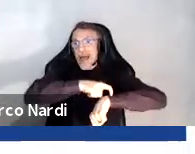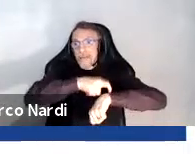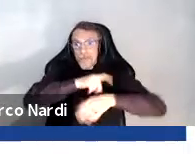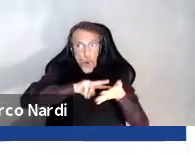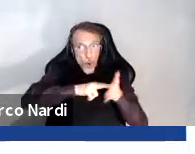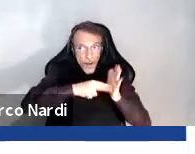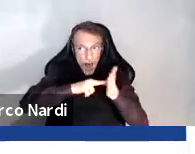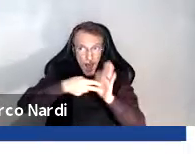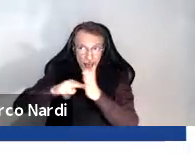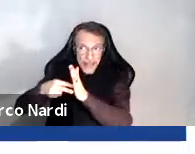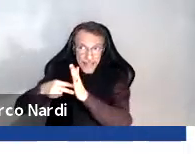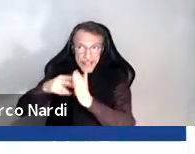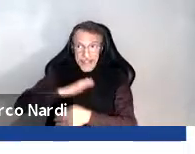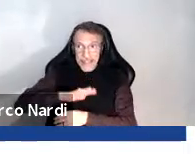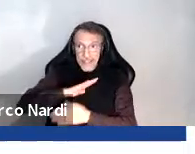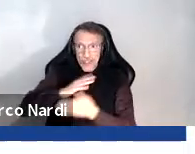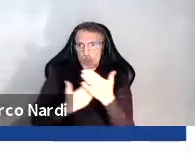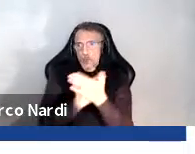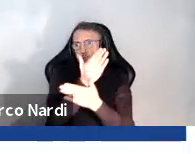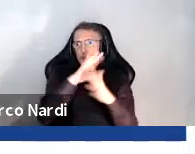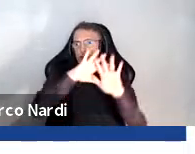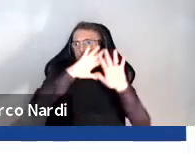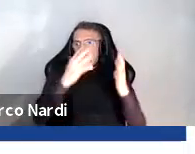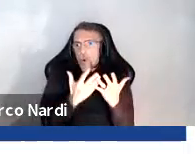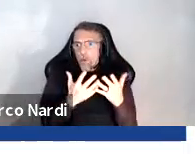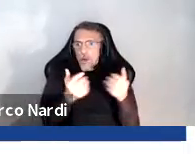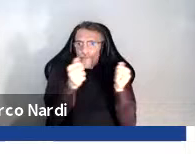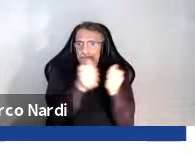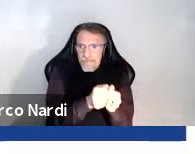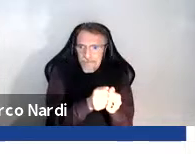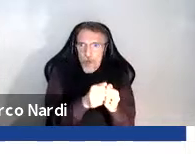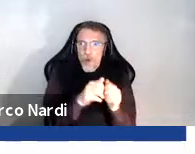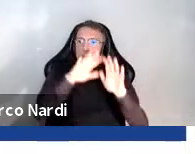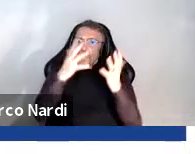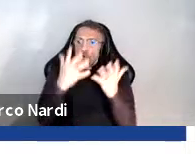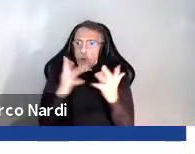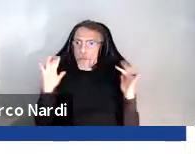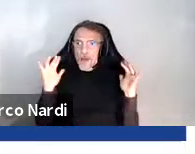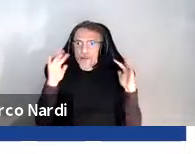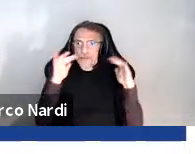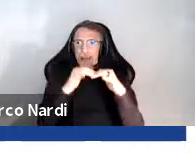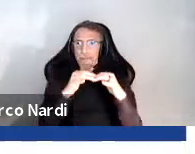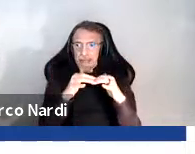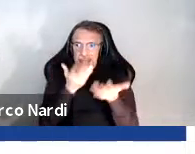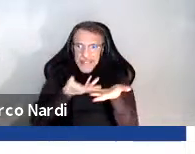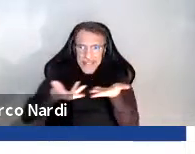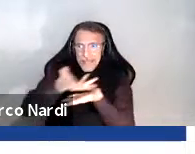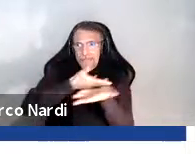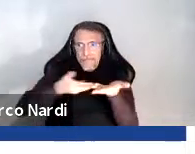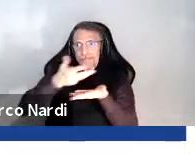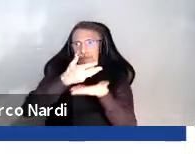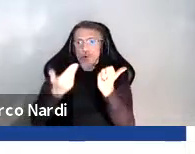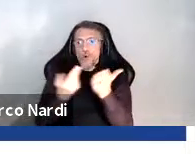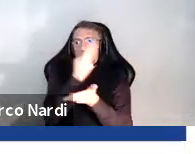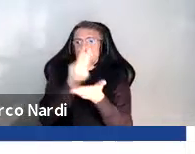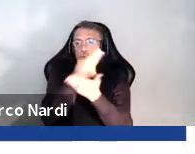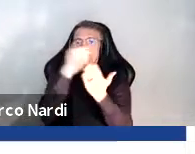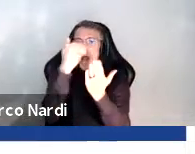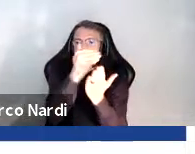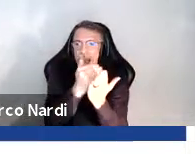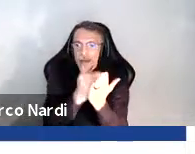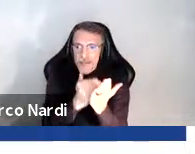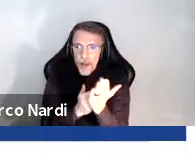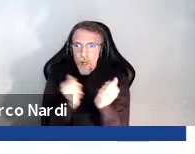organize, you know, a new global convention, a new global summit that will renegotiate the articles of agreements, that